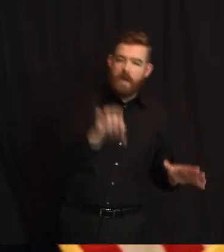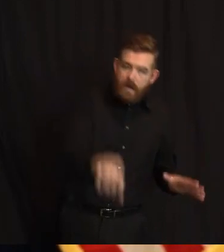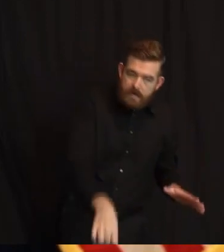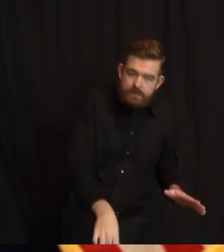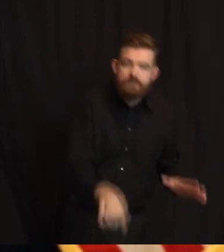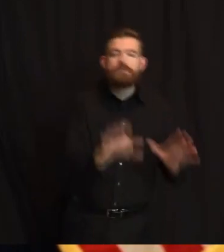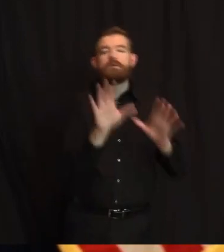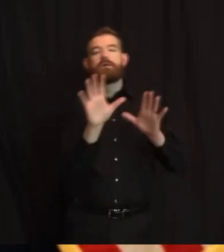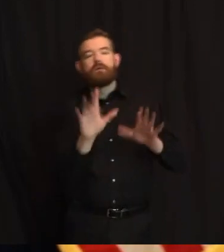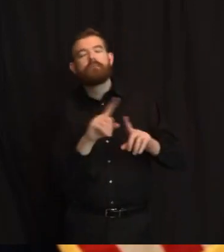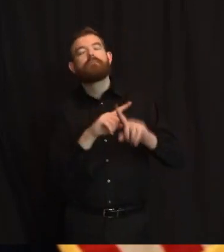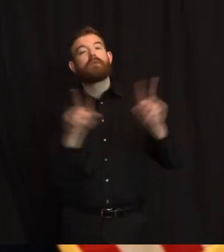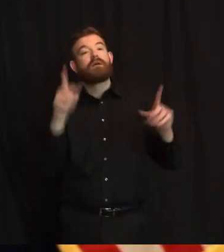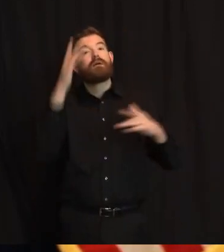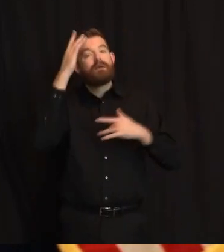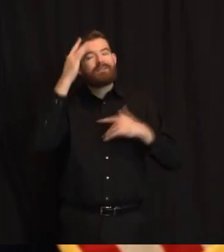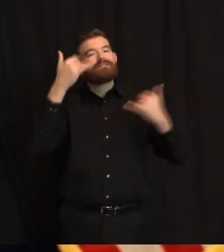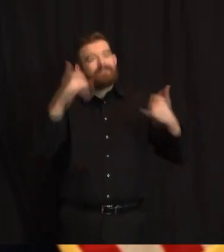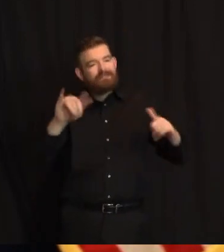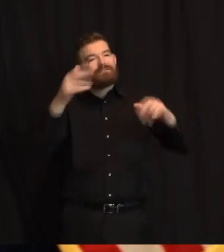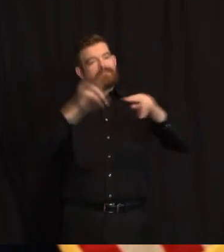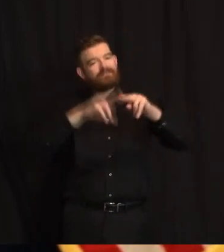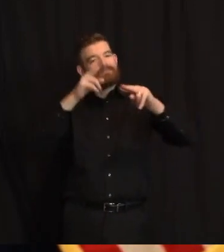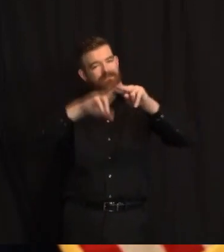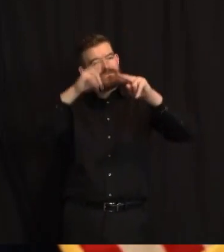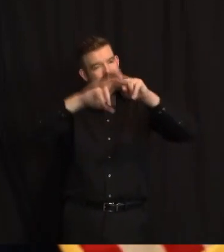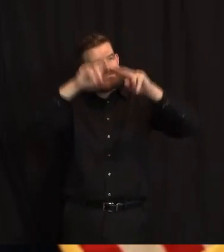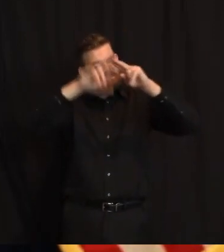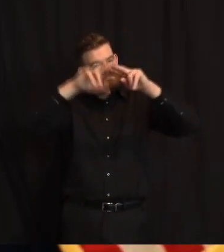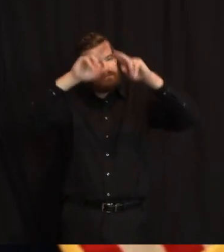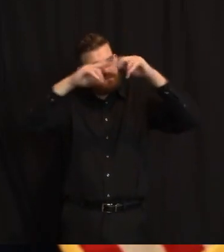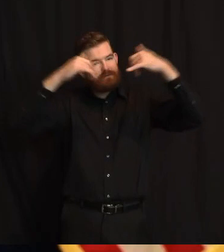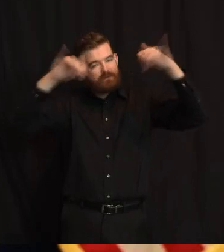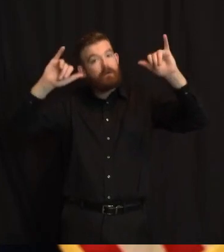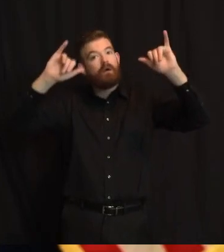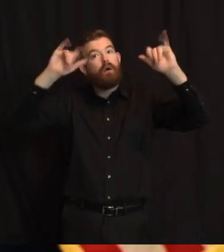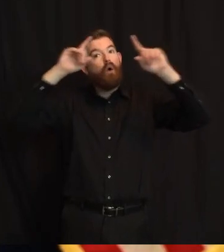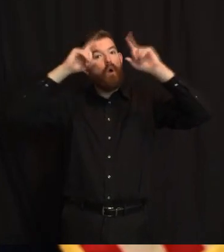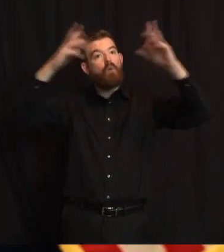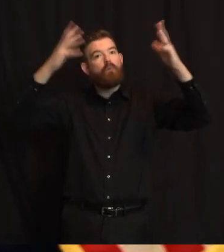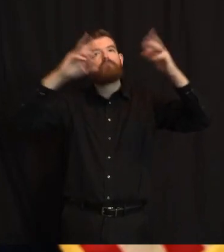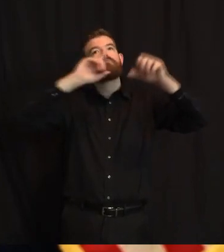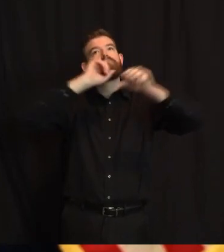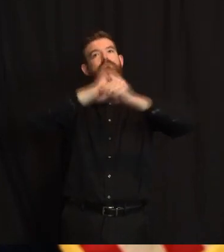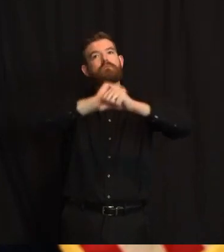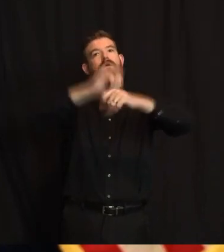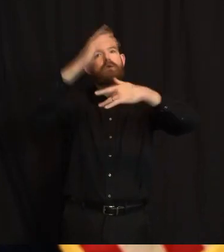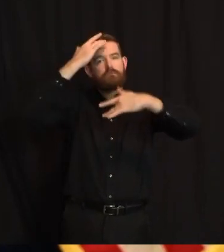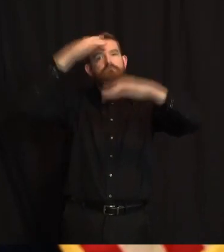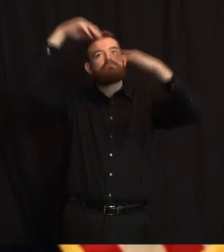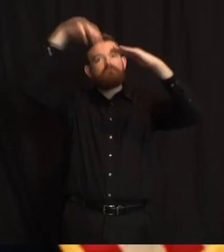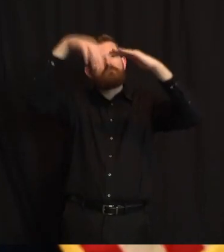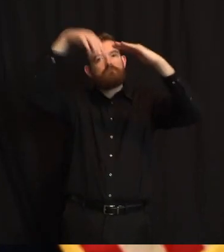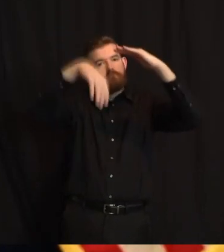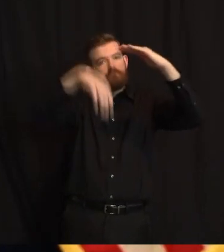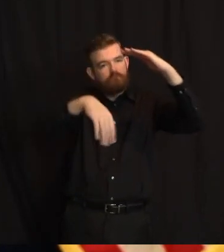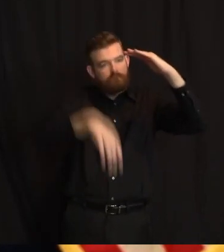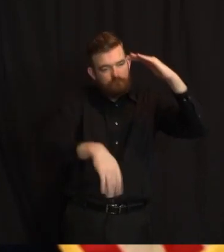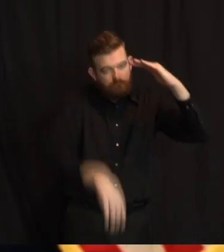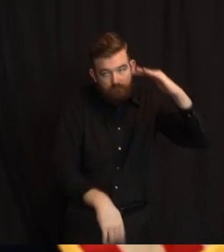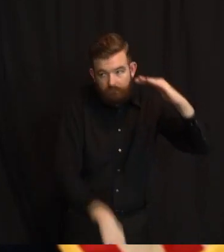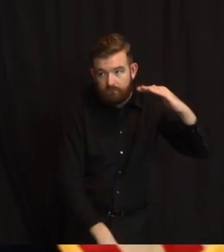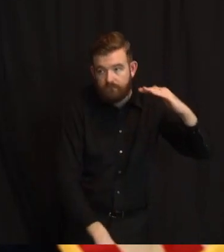then aggressively bring it down the other side. Sir. Yes. Thanks, Governor. Sam Sutton, Politico. The Fed announced yesterday that... Sam, even with